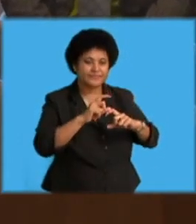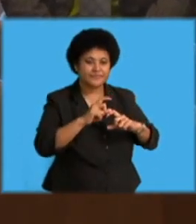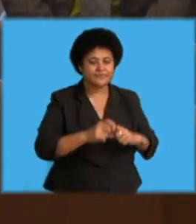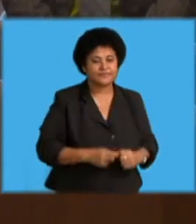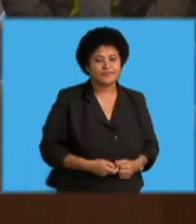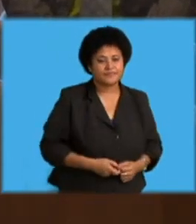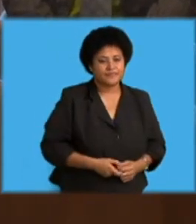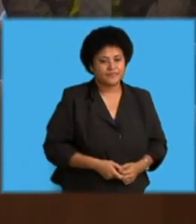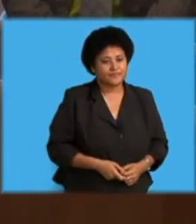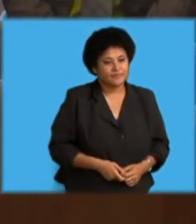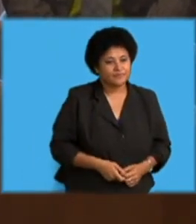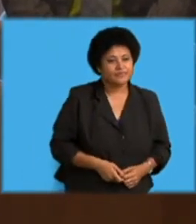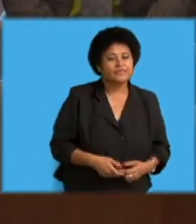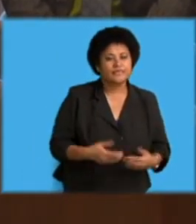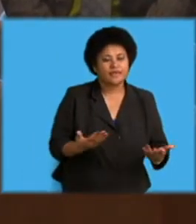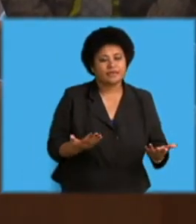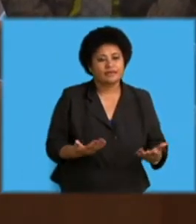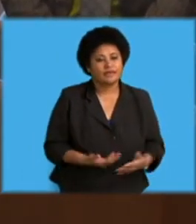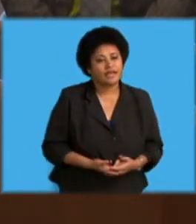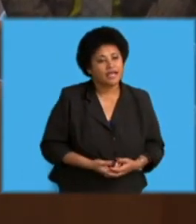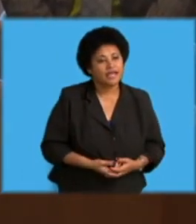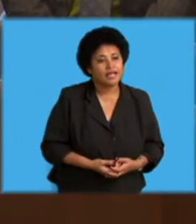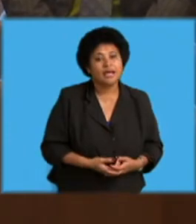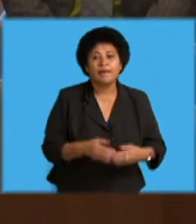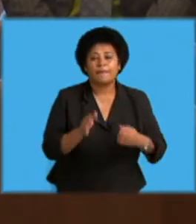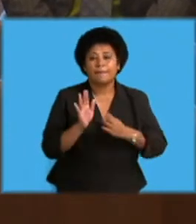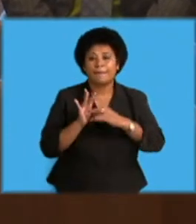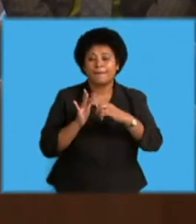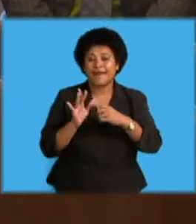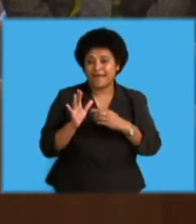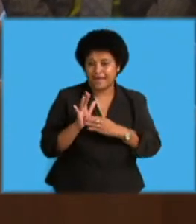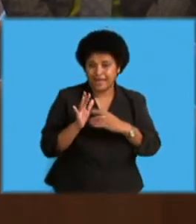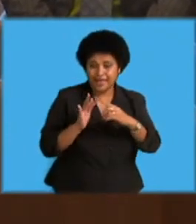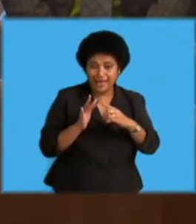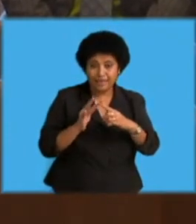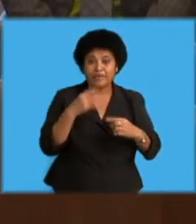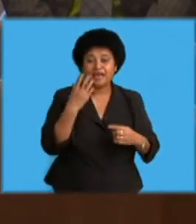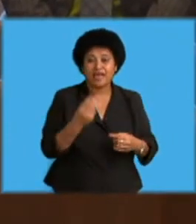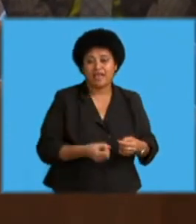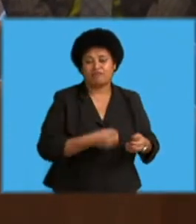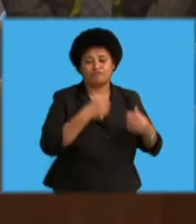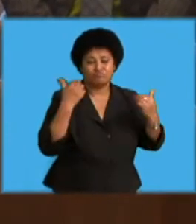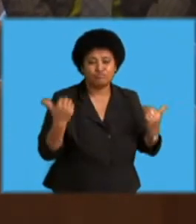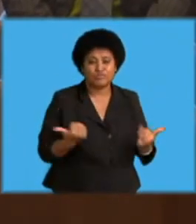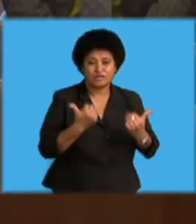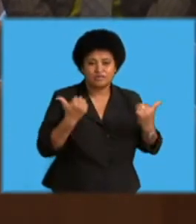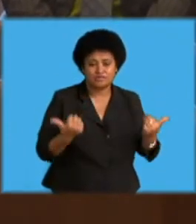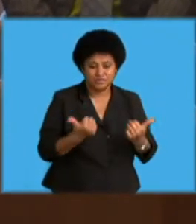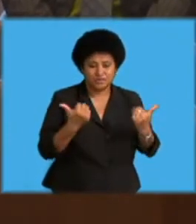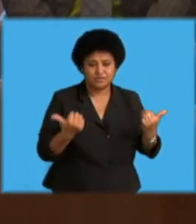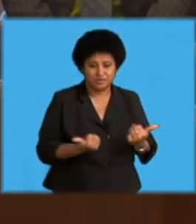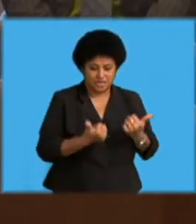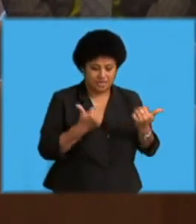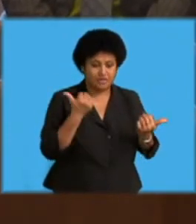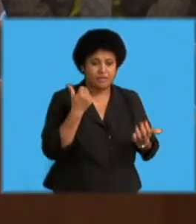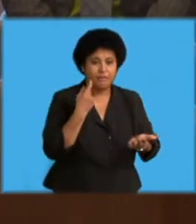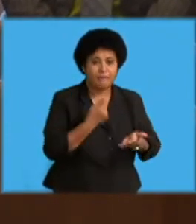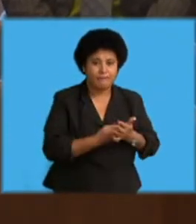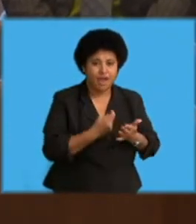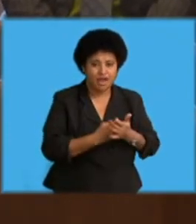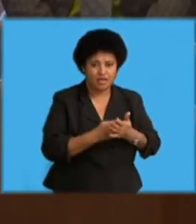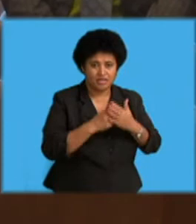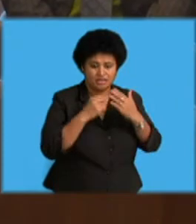capacity. Miami, Madam Speaker, has hundreds of millions of dollars worth of losses because of encroaching waters every